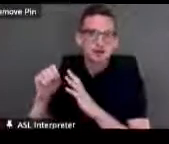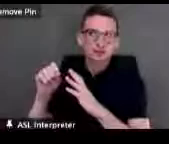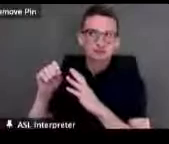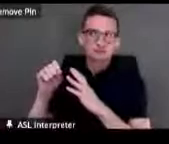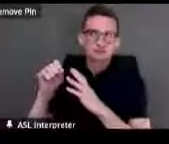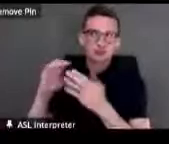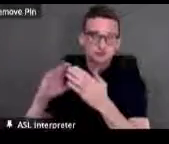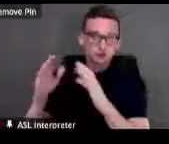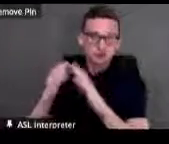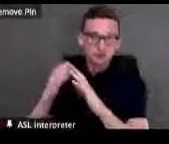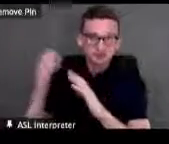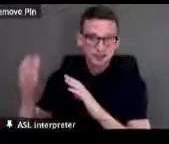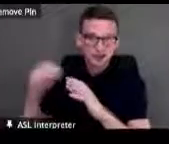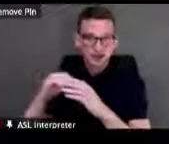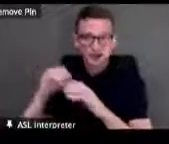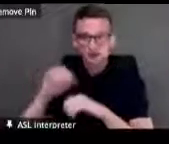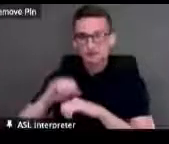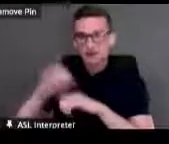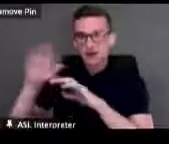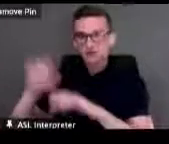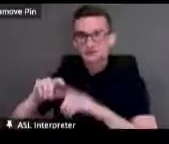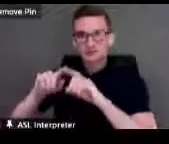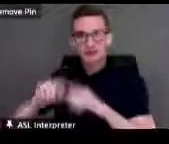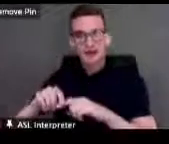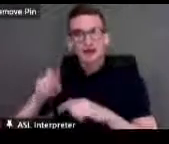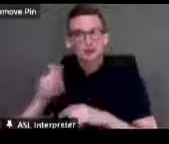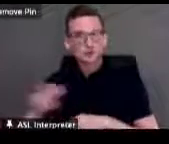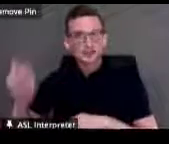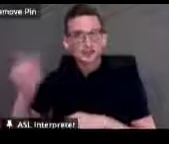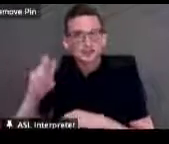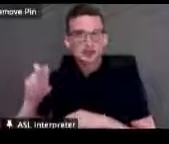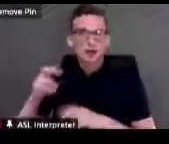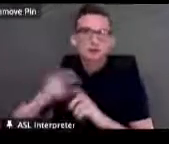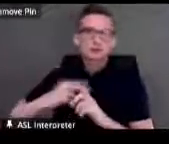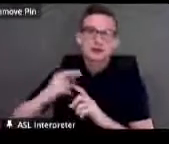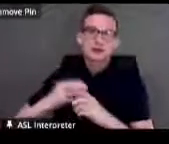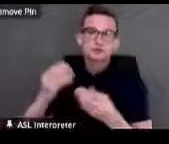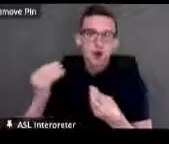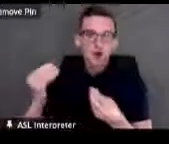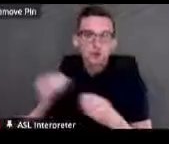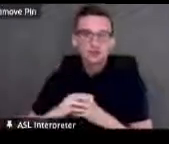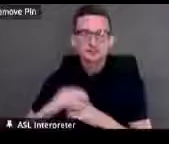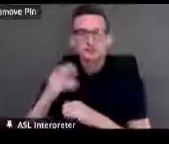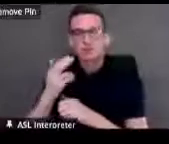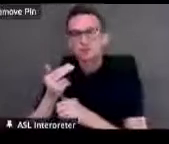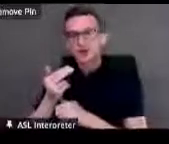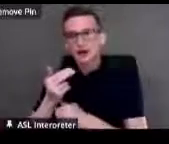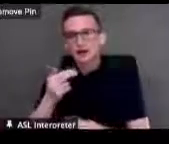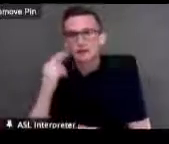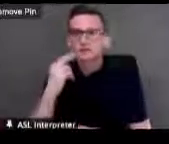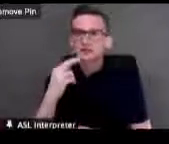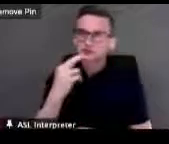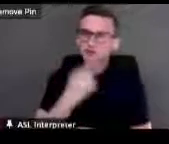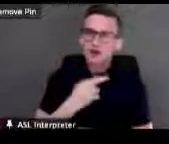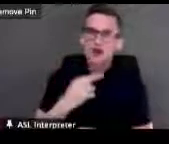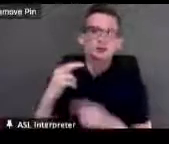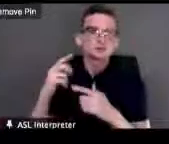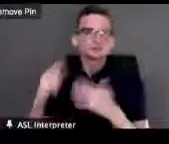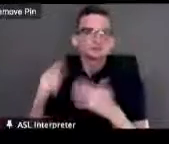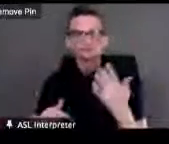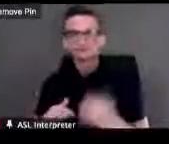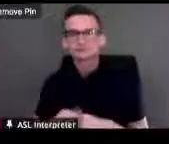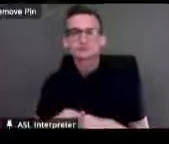tourism, right? So like rental properties, hotels, restaurants, you know, the like. But